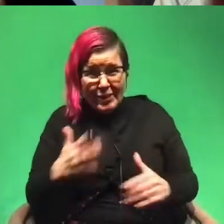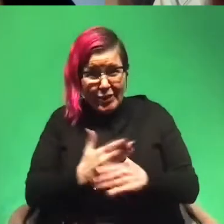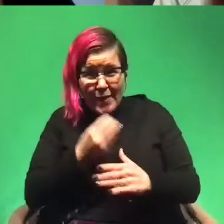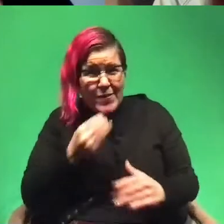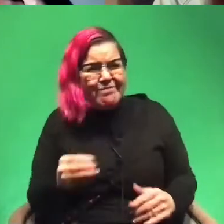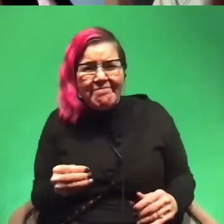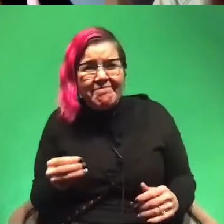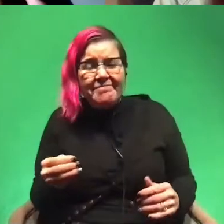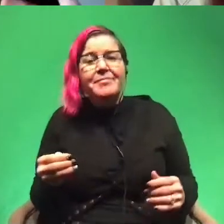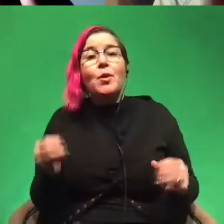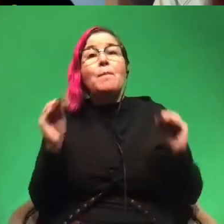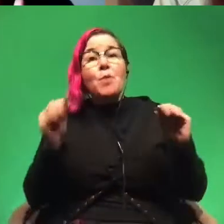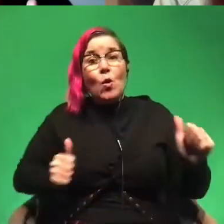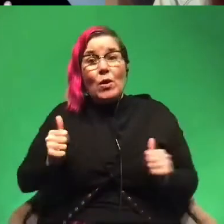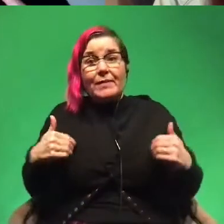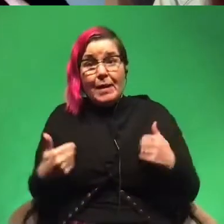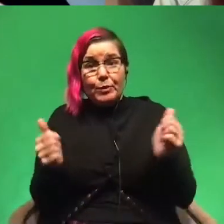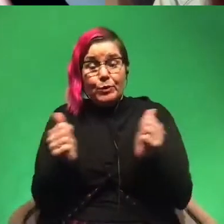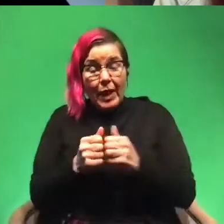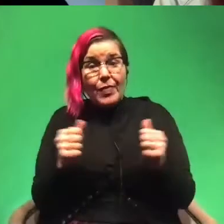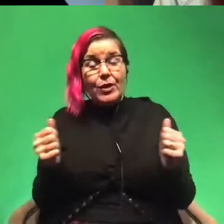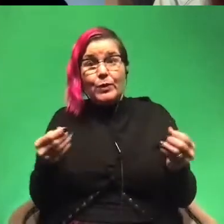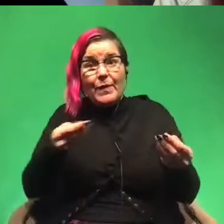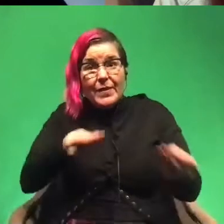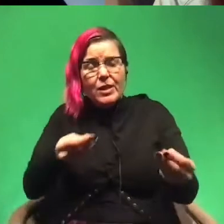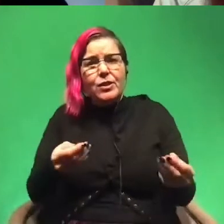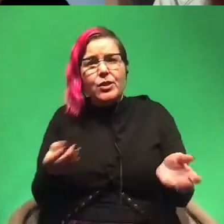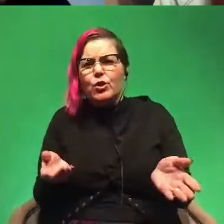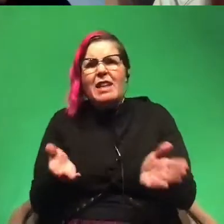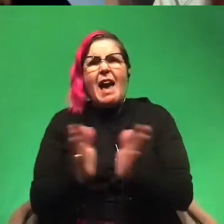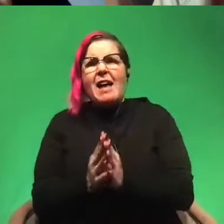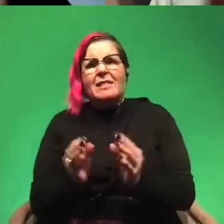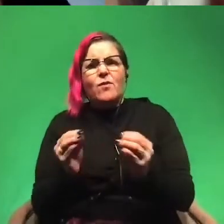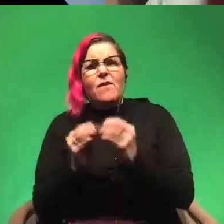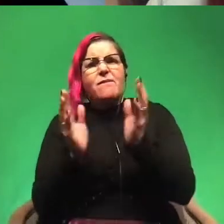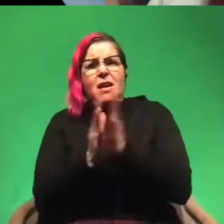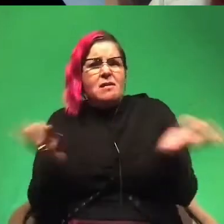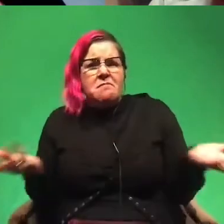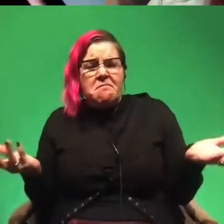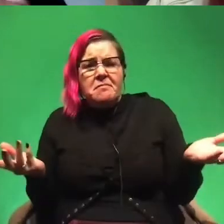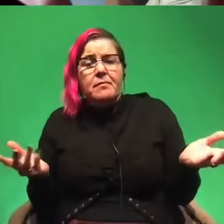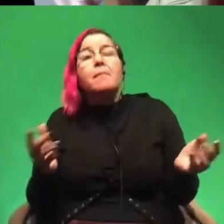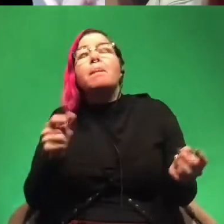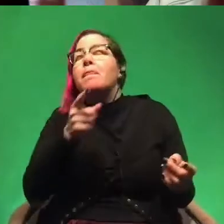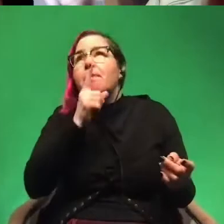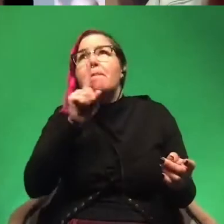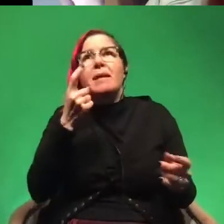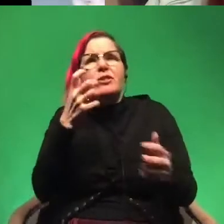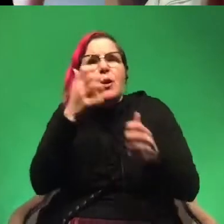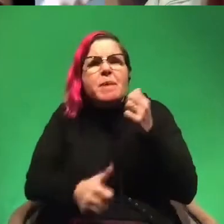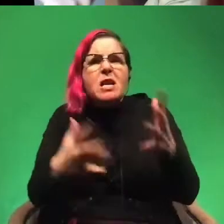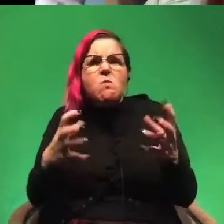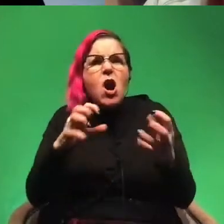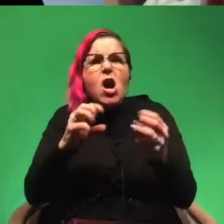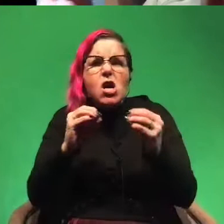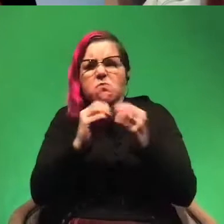putting those types of aggressive animals in a pen together, you're asking for a fight. Not just because the animals are mean and they want to, you know, like